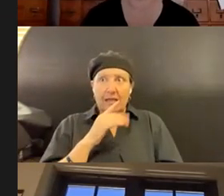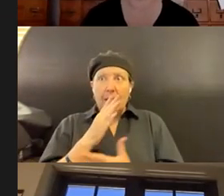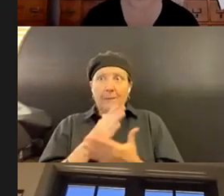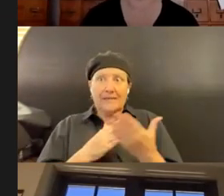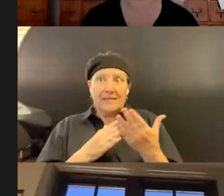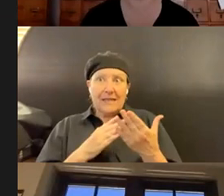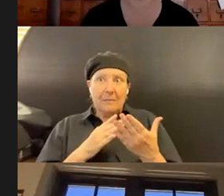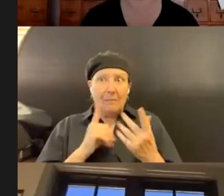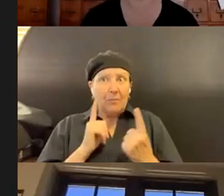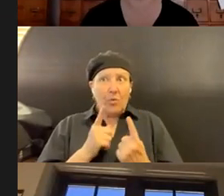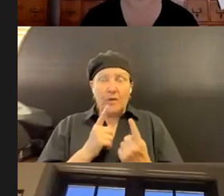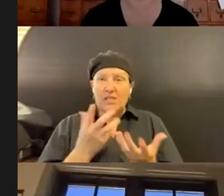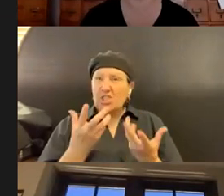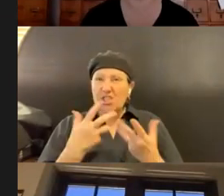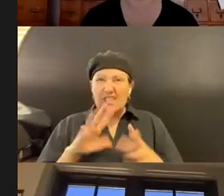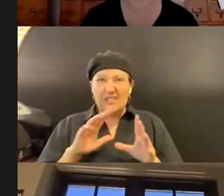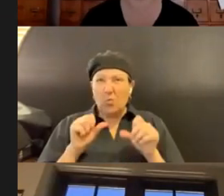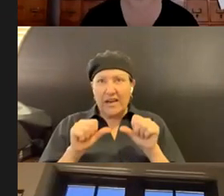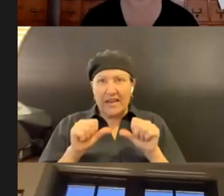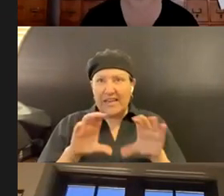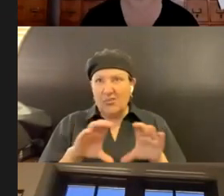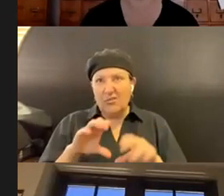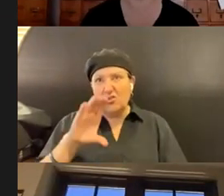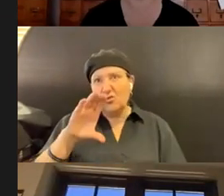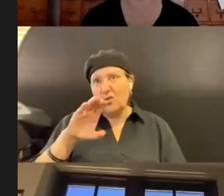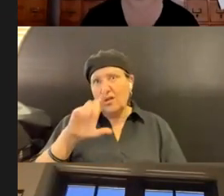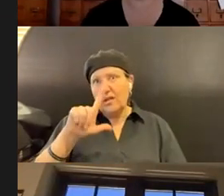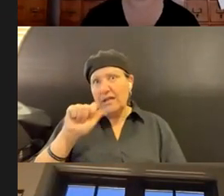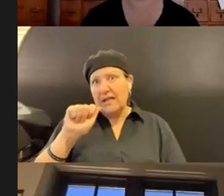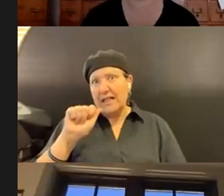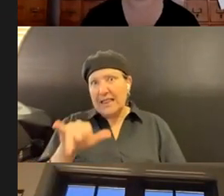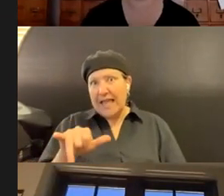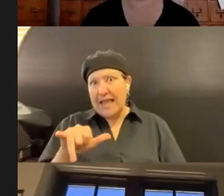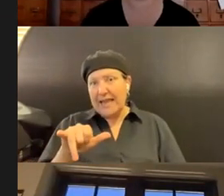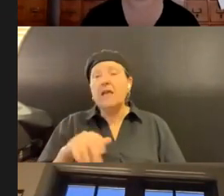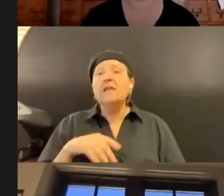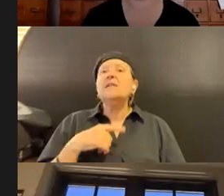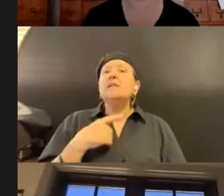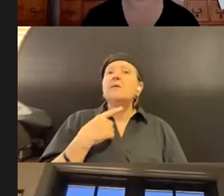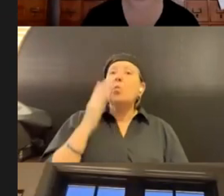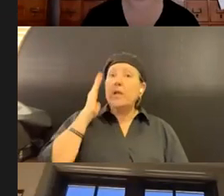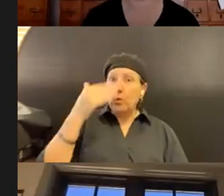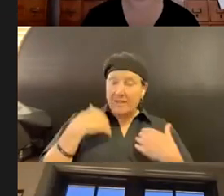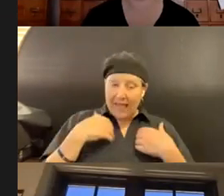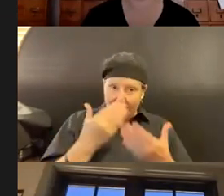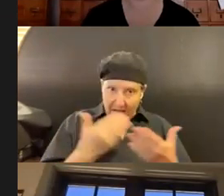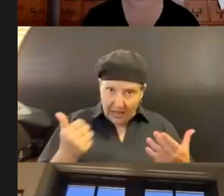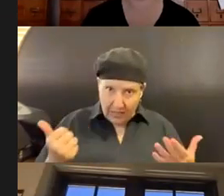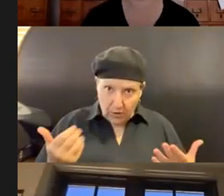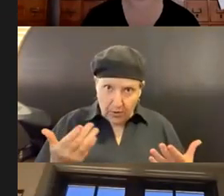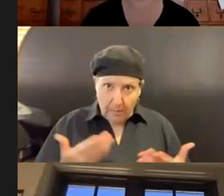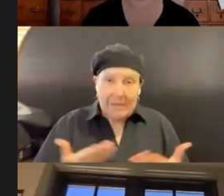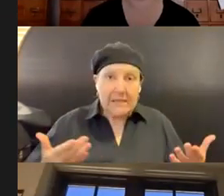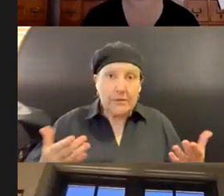clay. So I should mention, actually, I had to mention this earlier, is that we will have additional materials pickups during the course of the